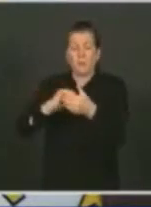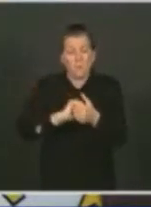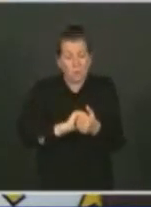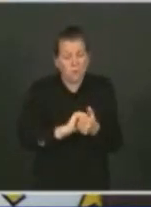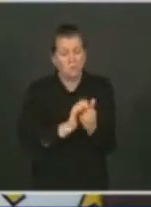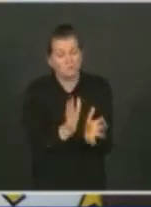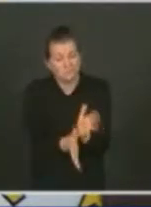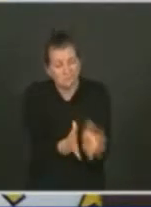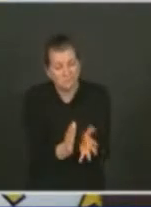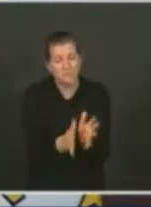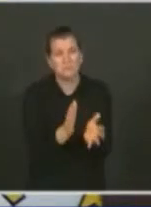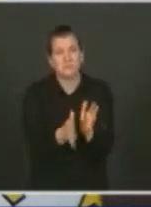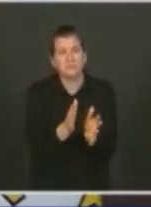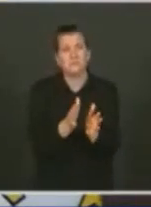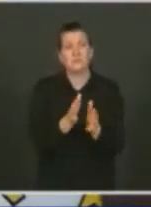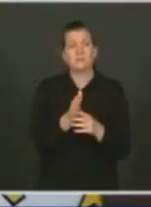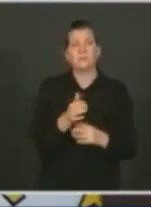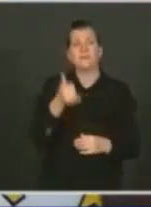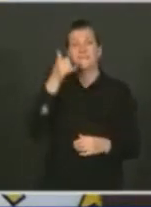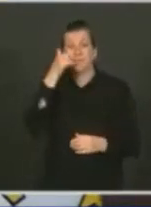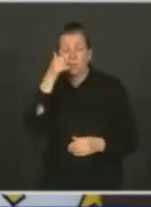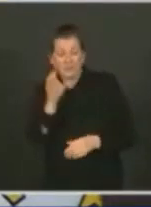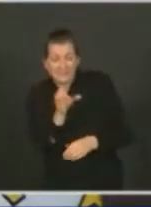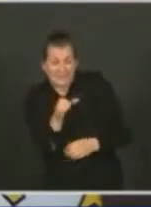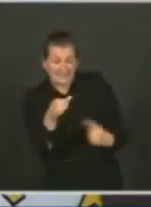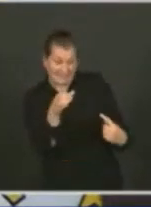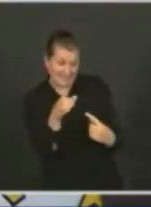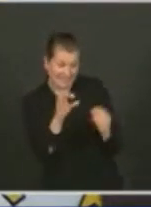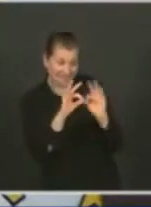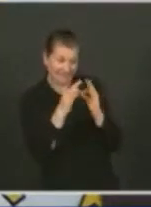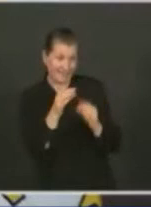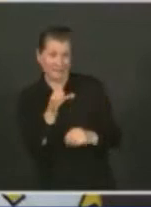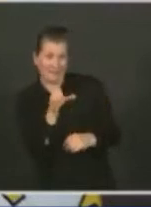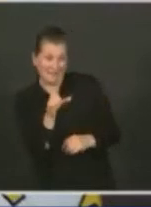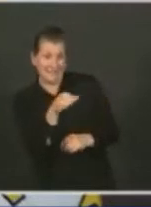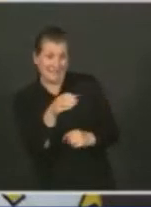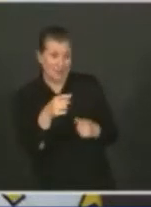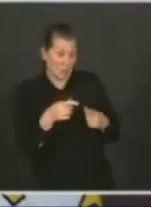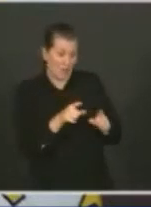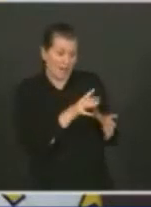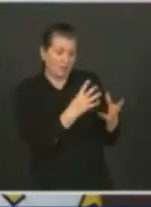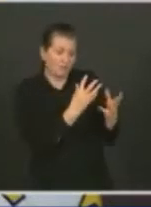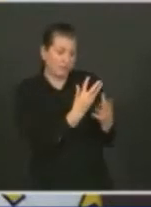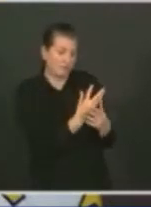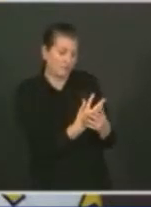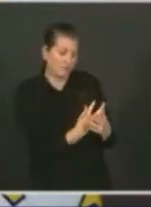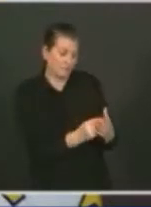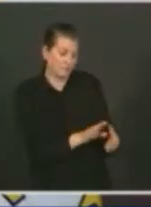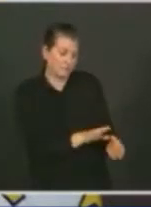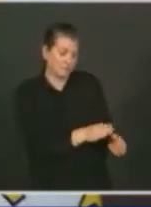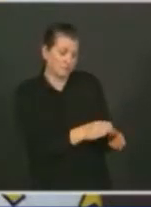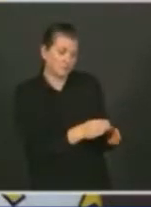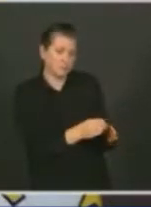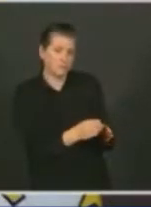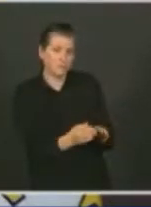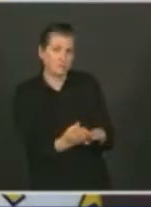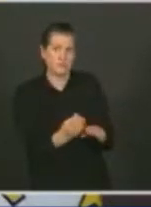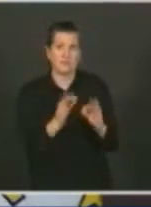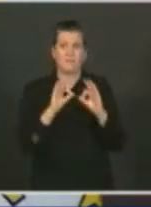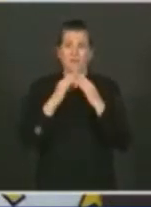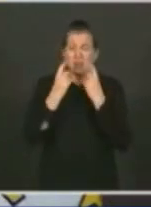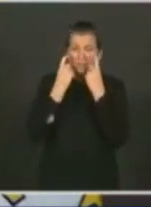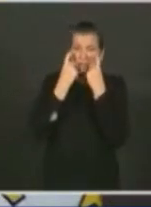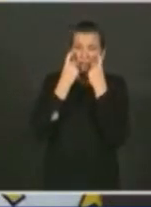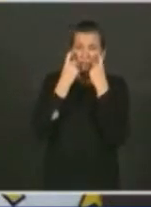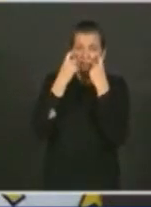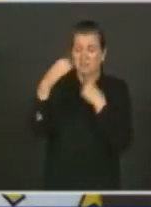on FaceTime as they die, so they don't have to die alone. These are real patients. These are real people.